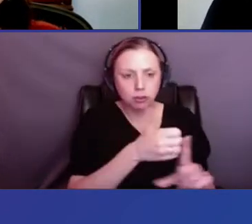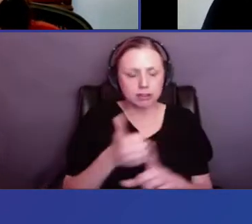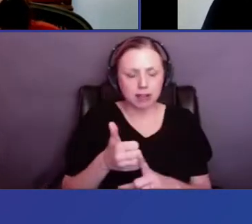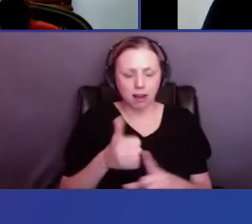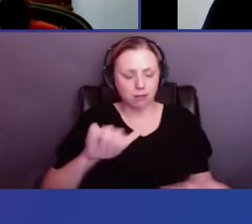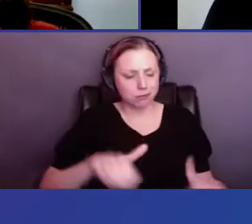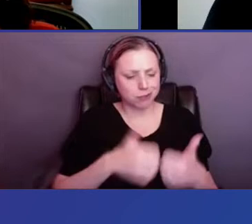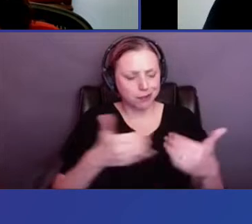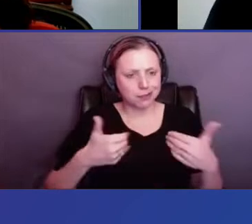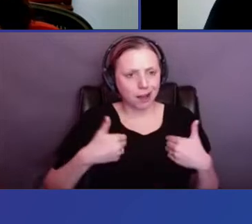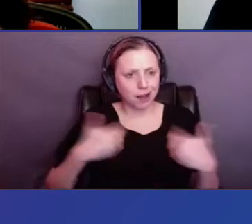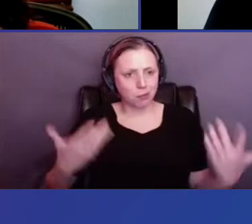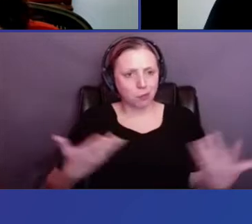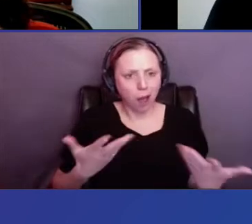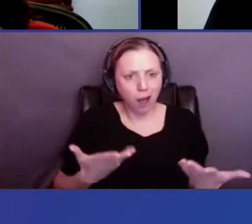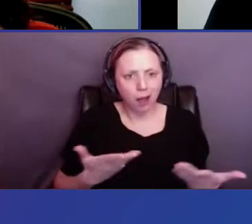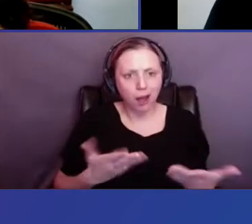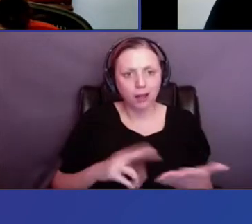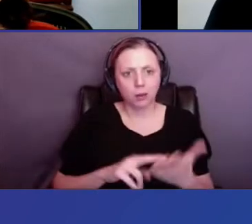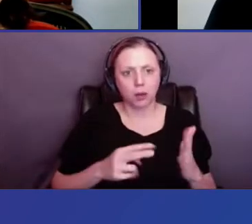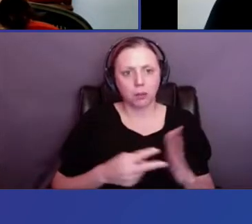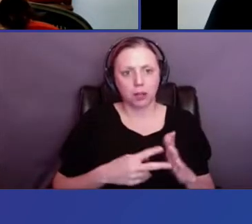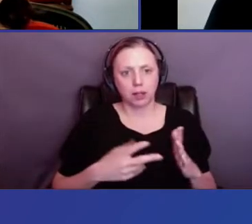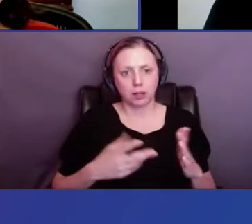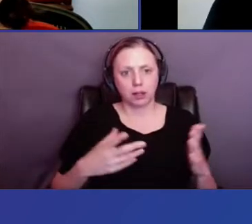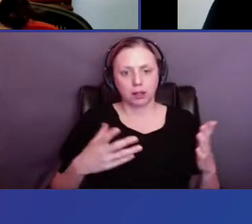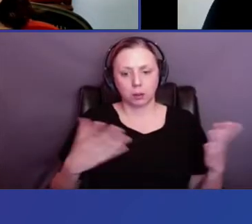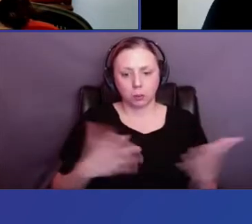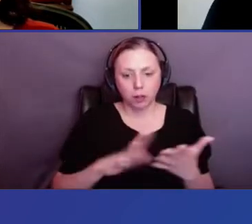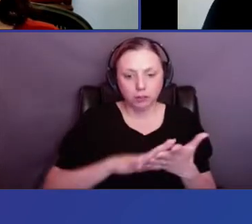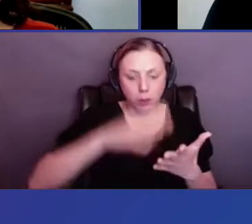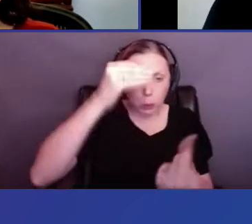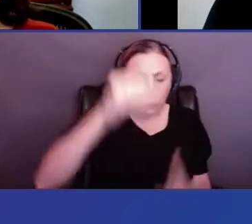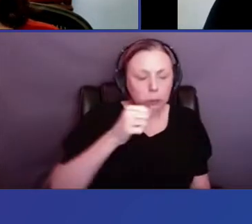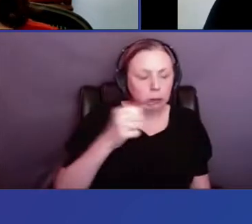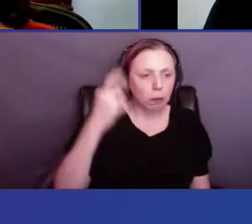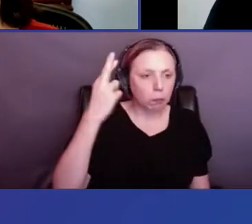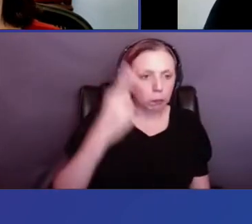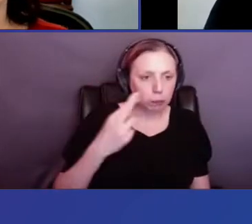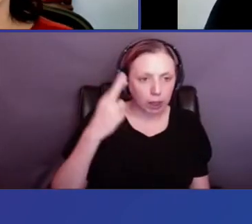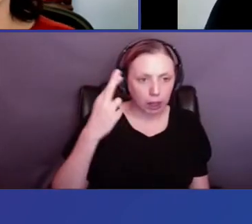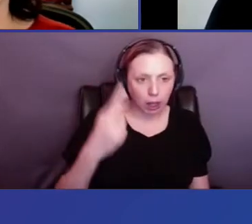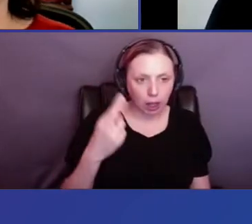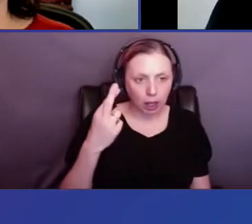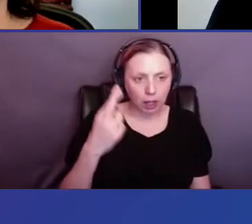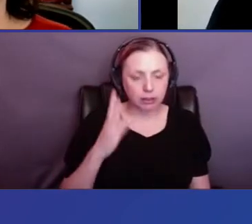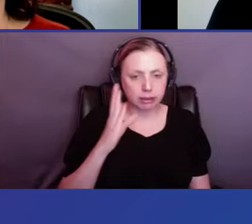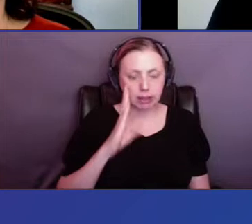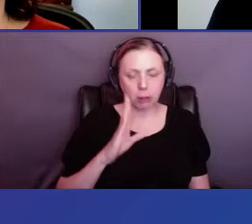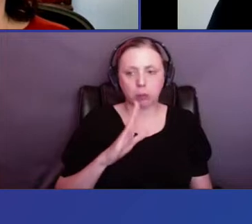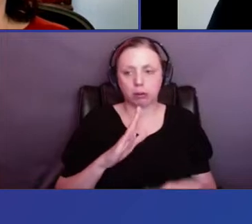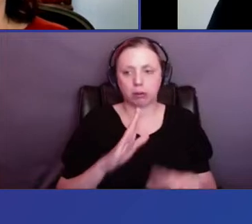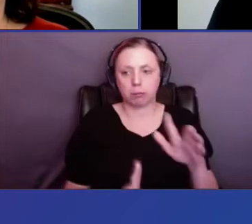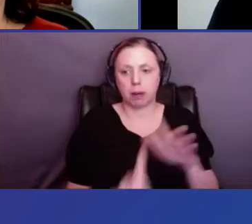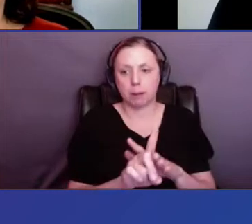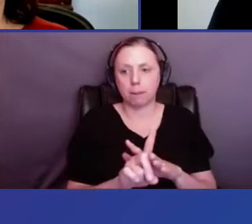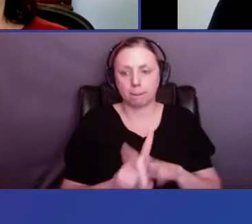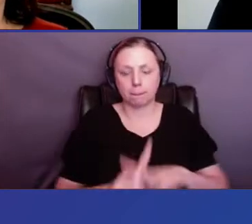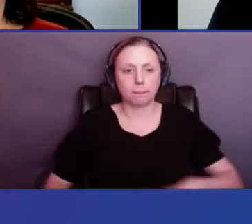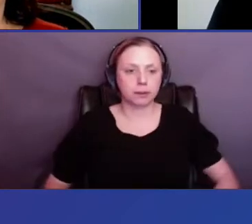encountered along the way? What are some of the things that you've learned that you didn't realize were gonna surface?